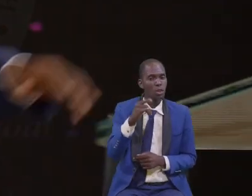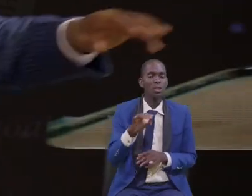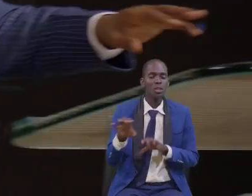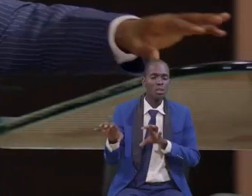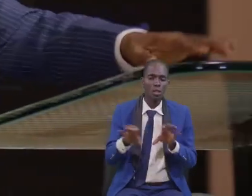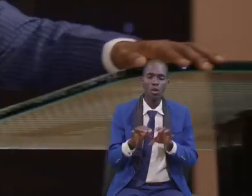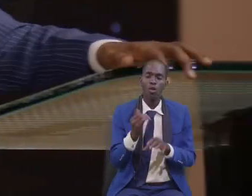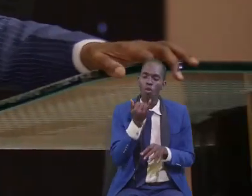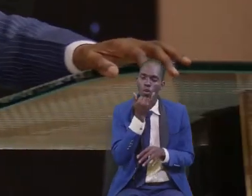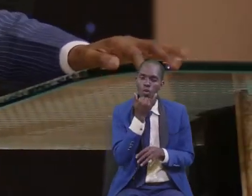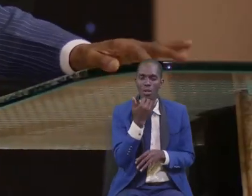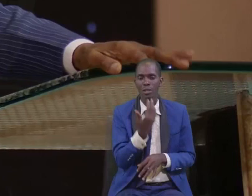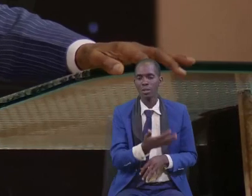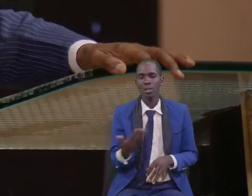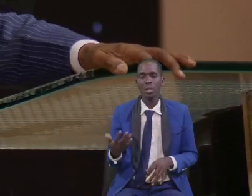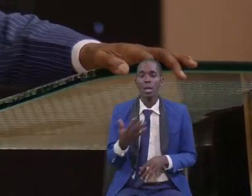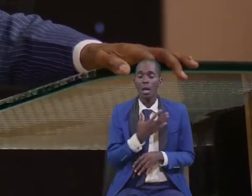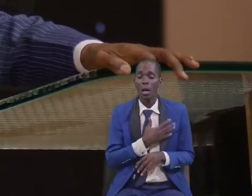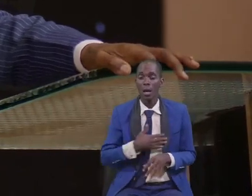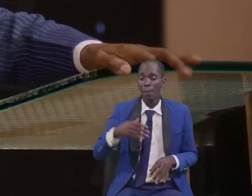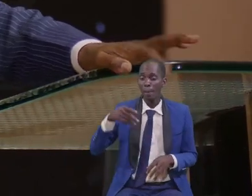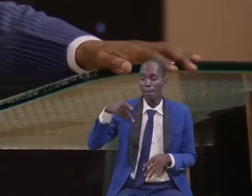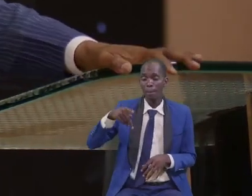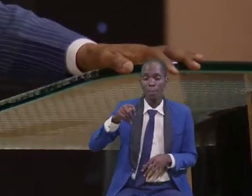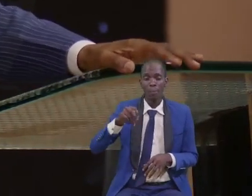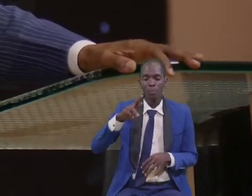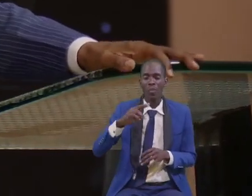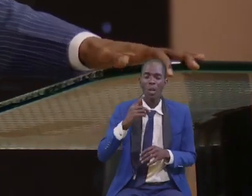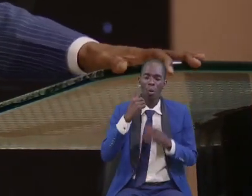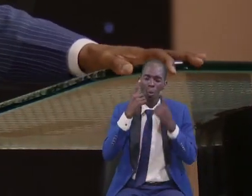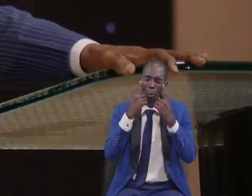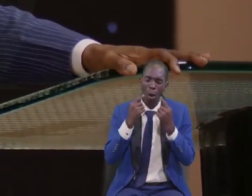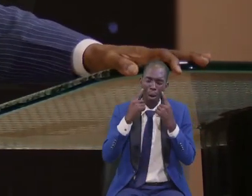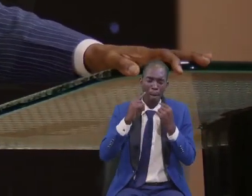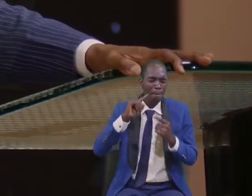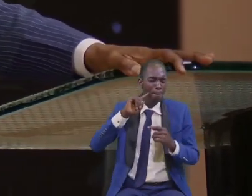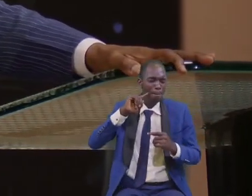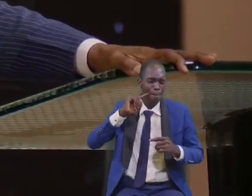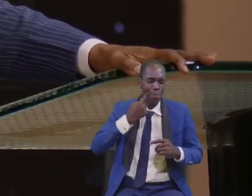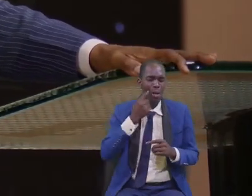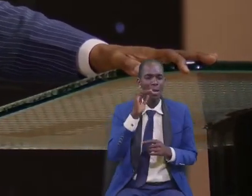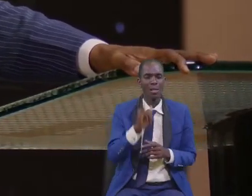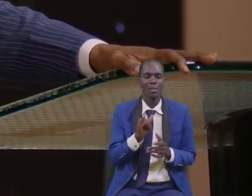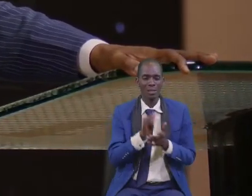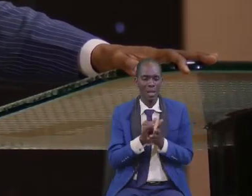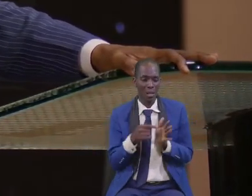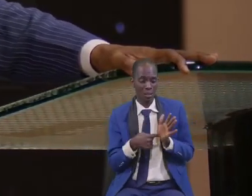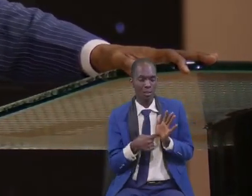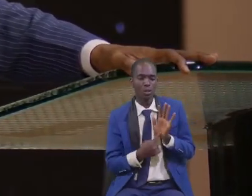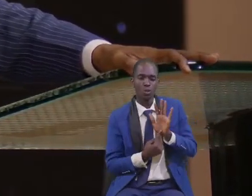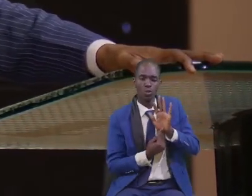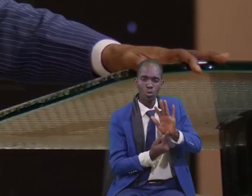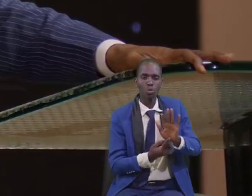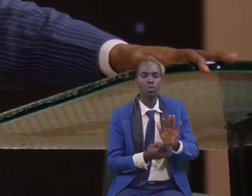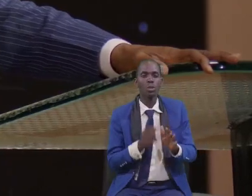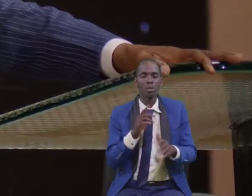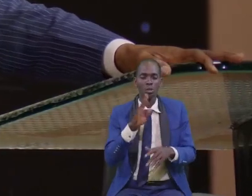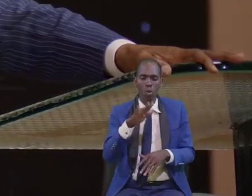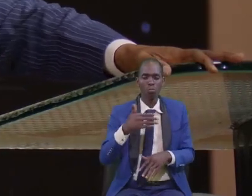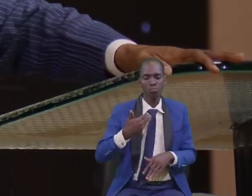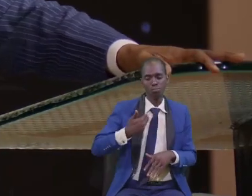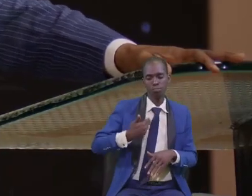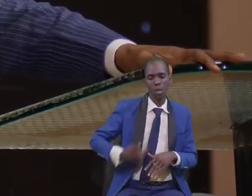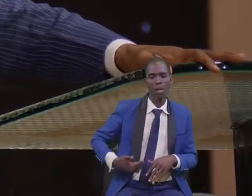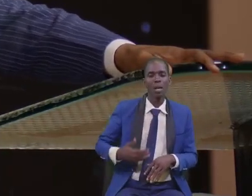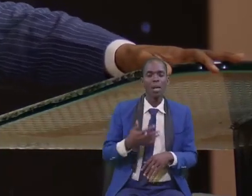it says he wept bitterly. That's the kind of brokenness, and that's the kind of